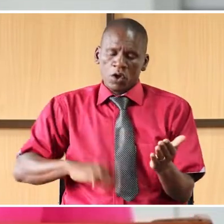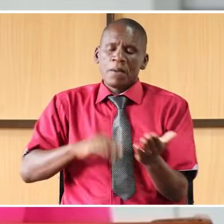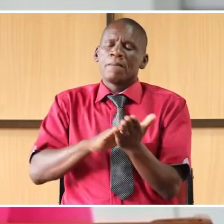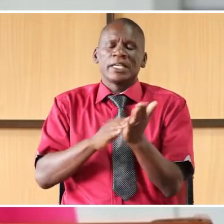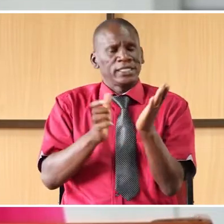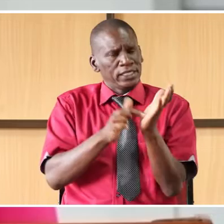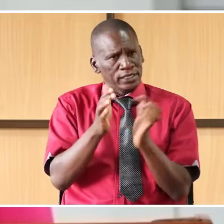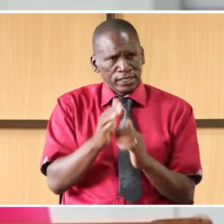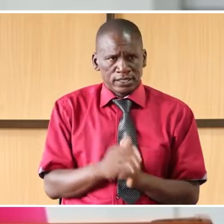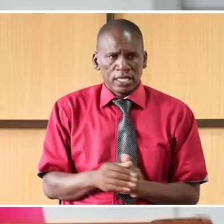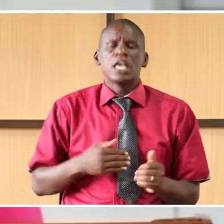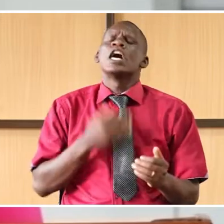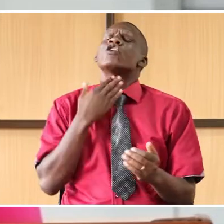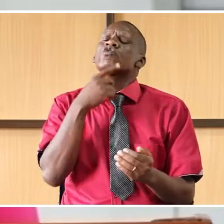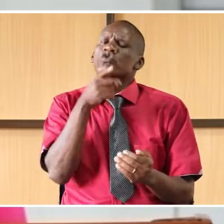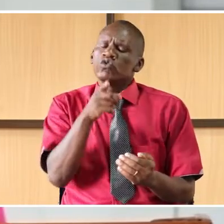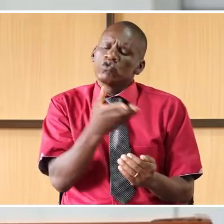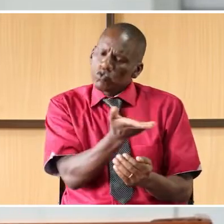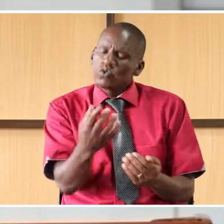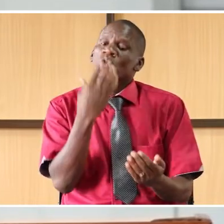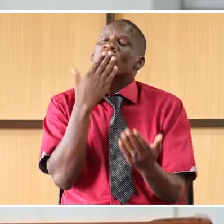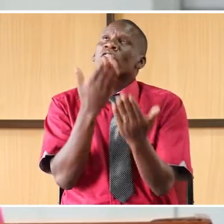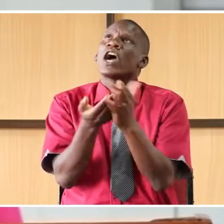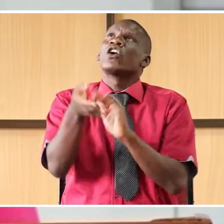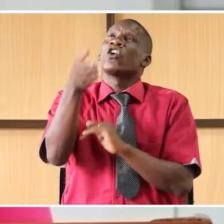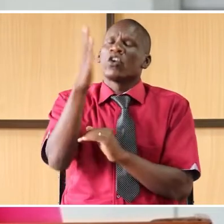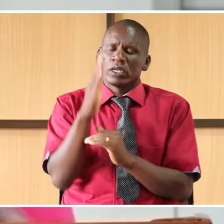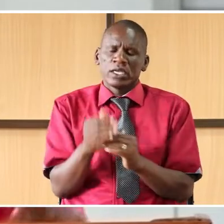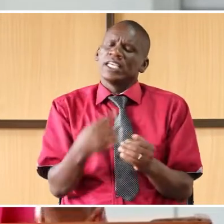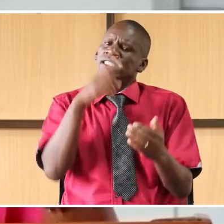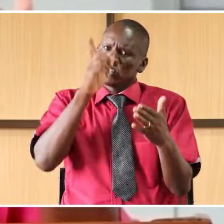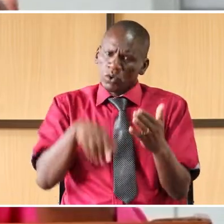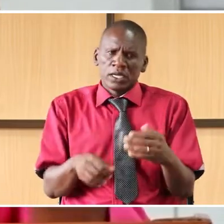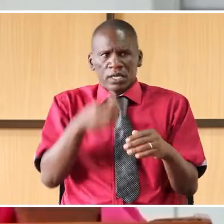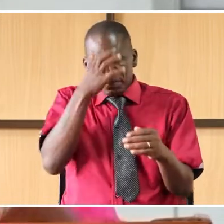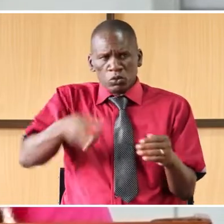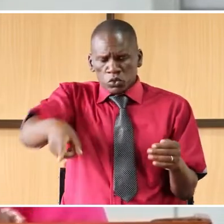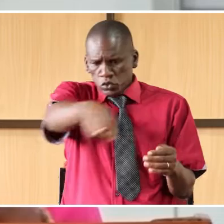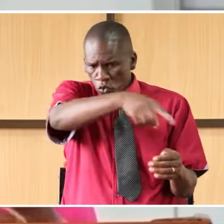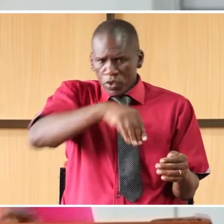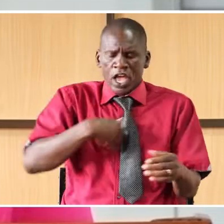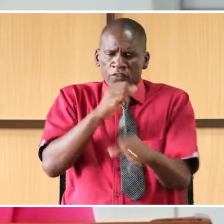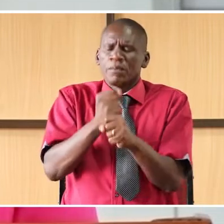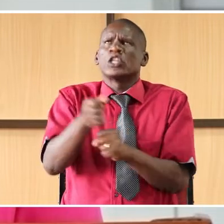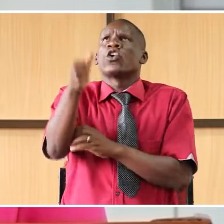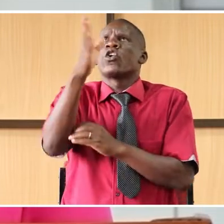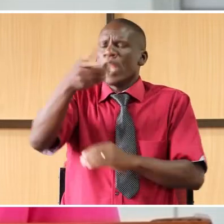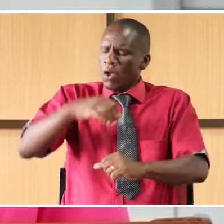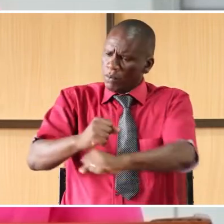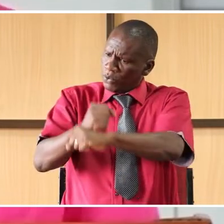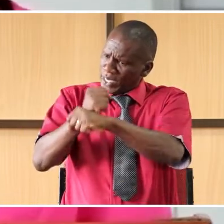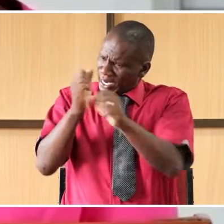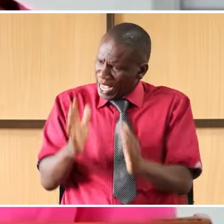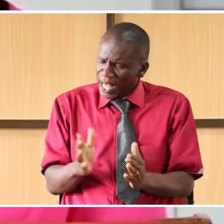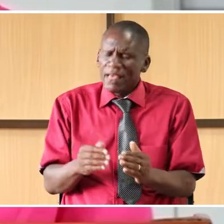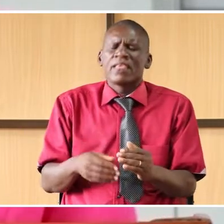name of Jesus. I want you to thank God for who he is to us. It says, because we have made him our refuge,